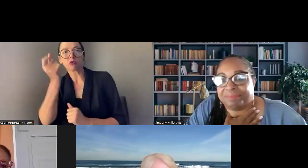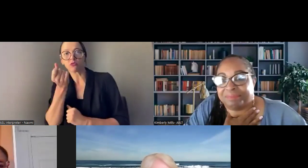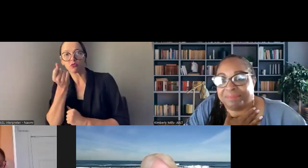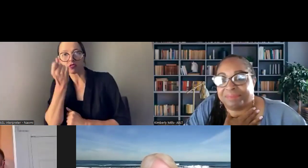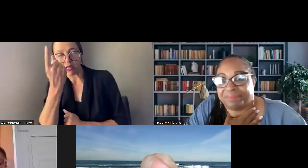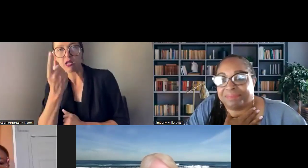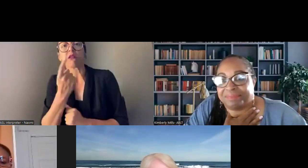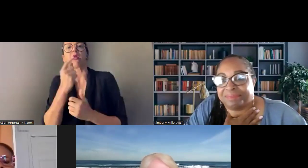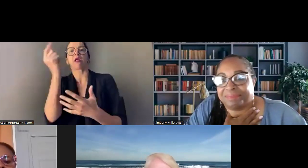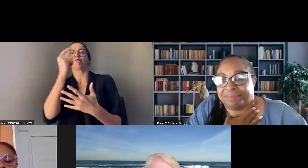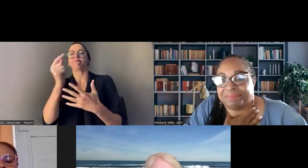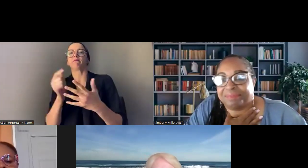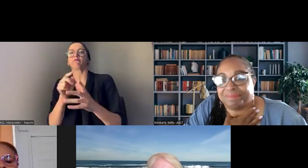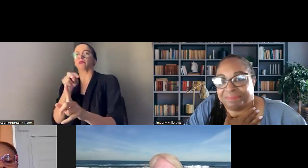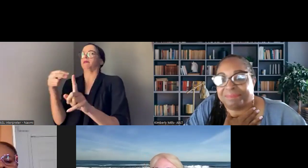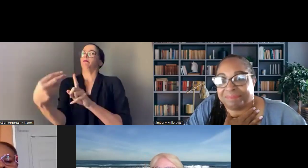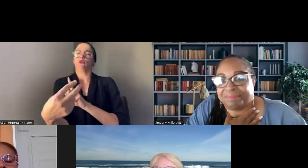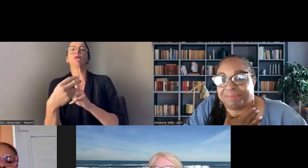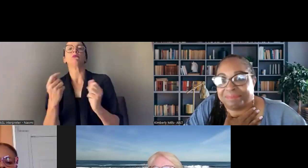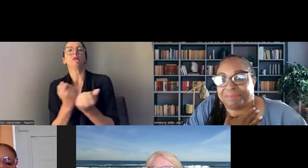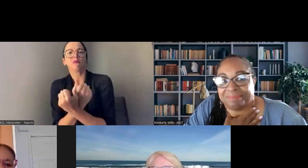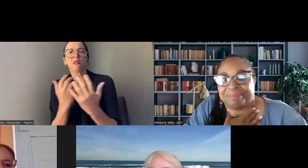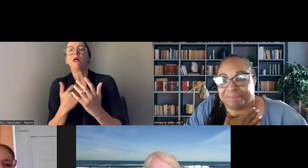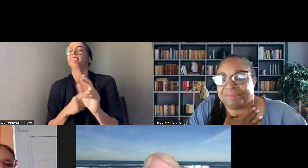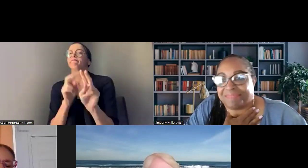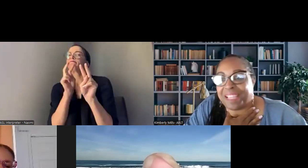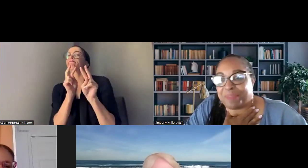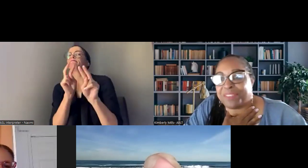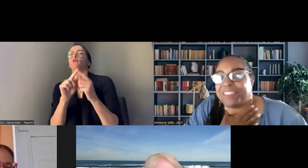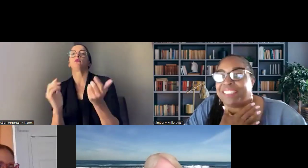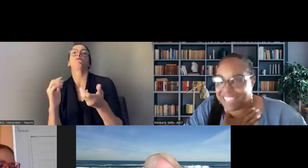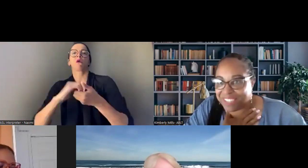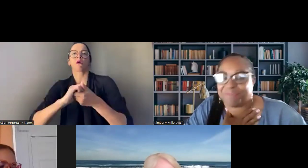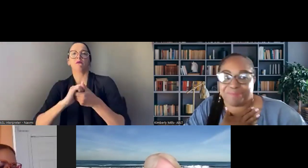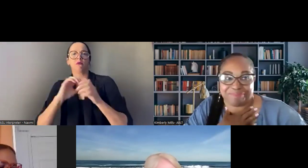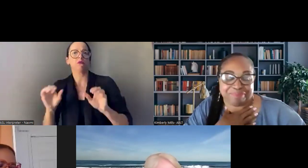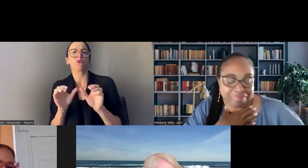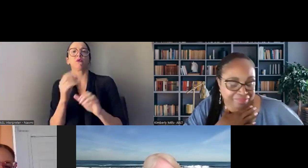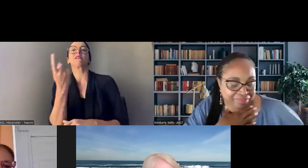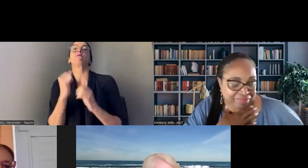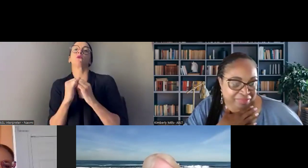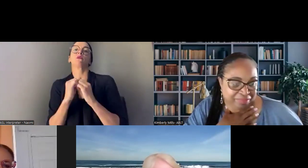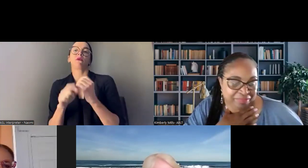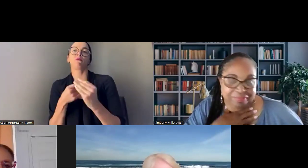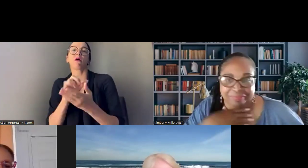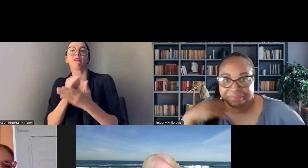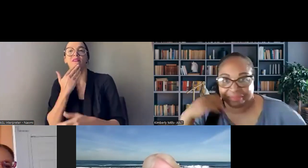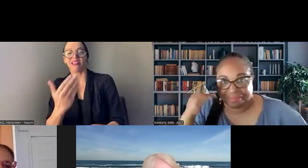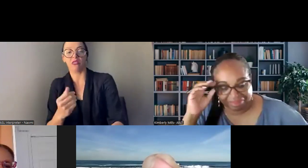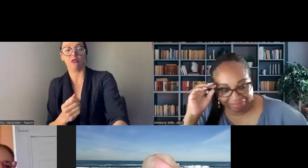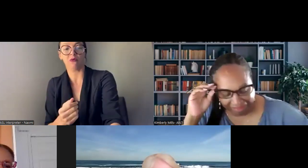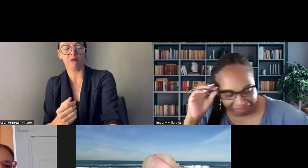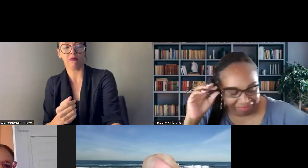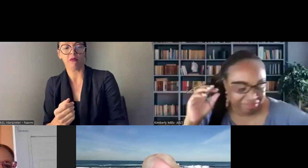can partner with me, or we can do something together on that. So thank you. Thank you so much. And I'm just mindful, I don't want to cut